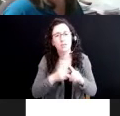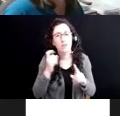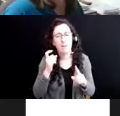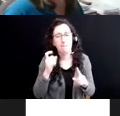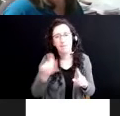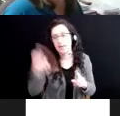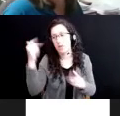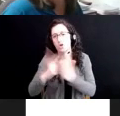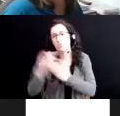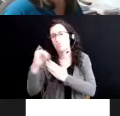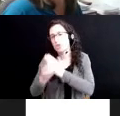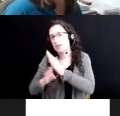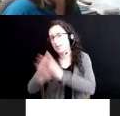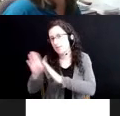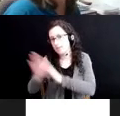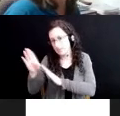project development. They were